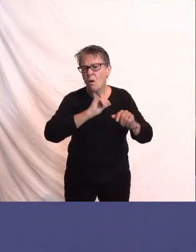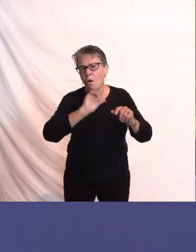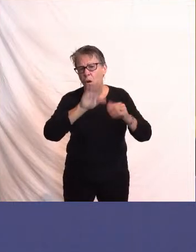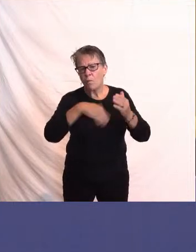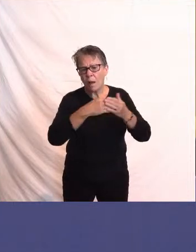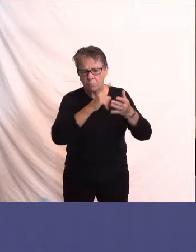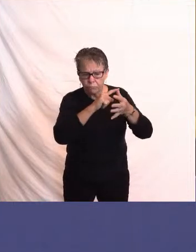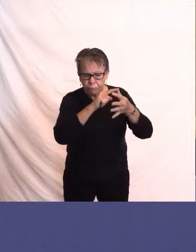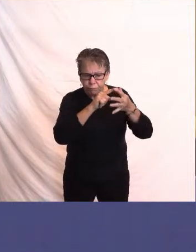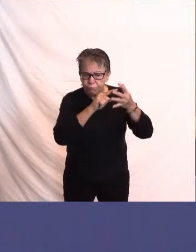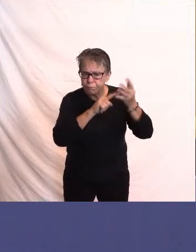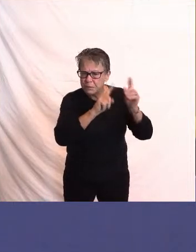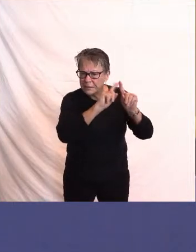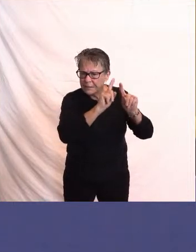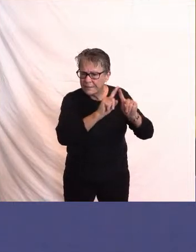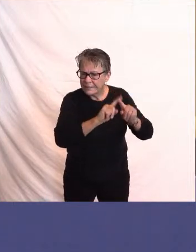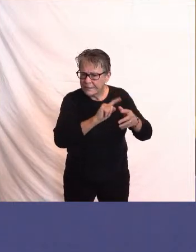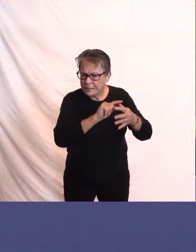both category.